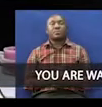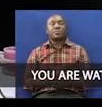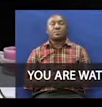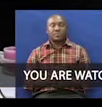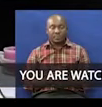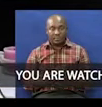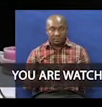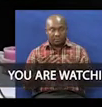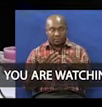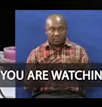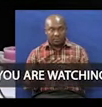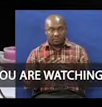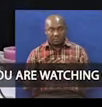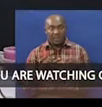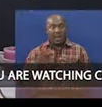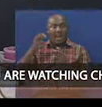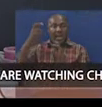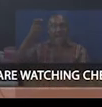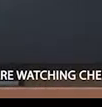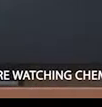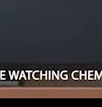Another type is electrical burner.